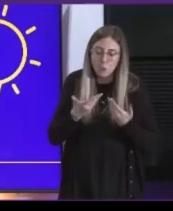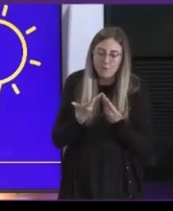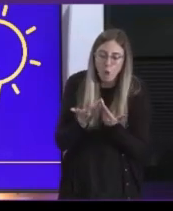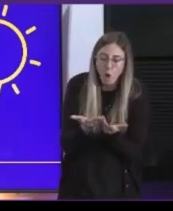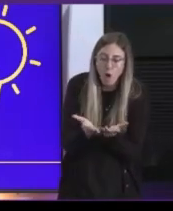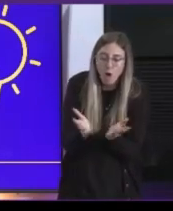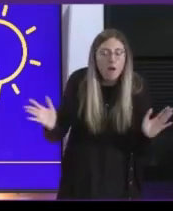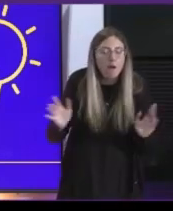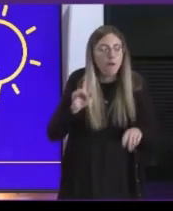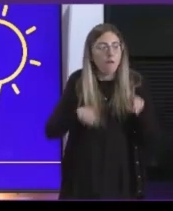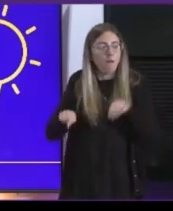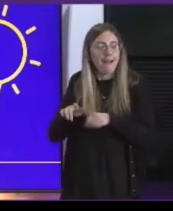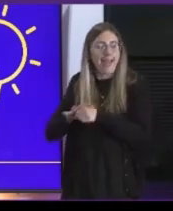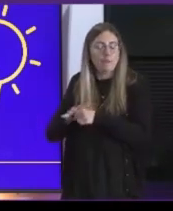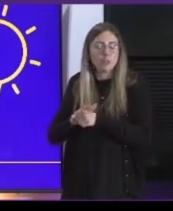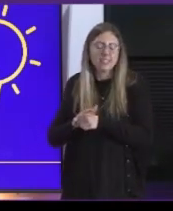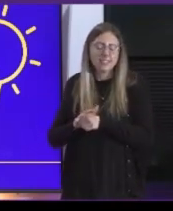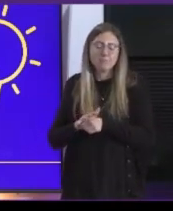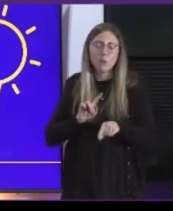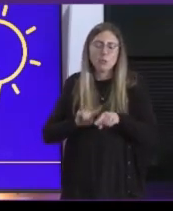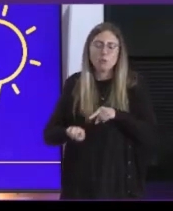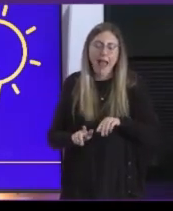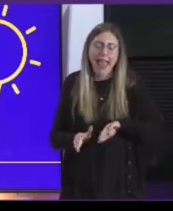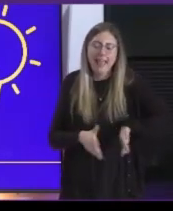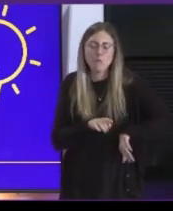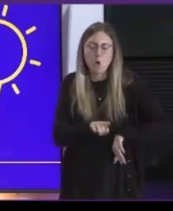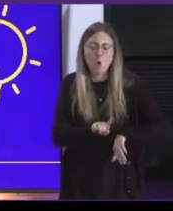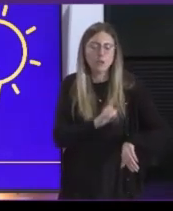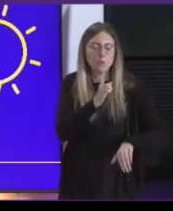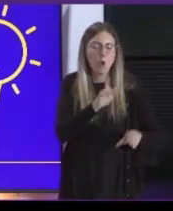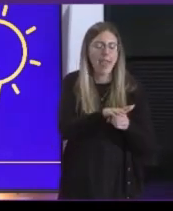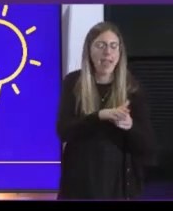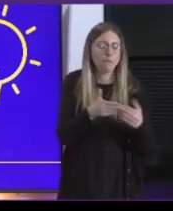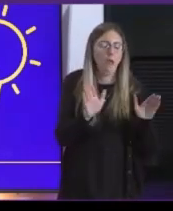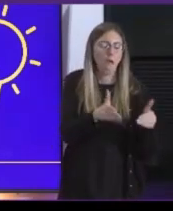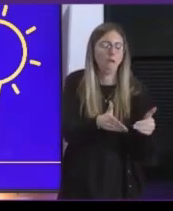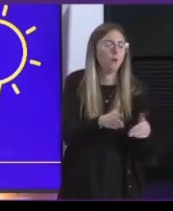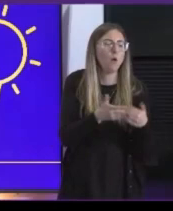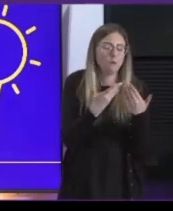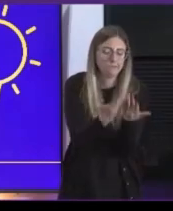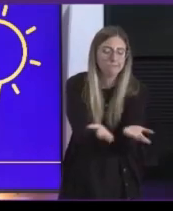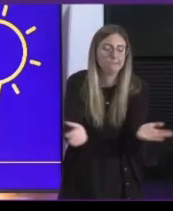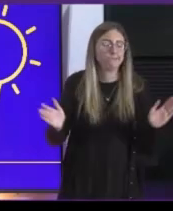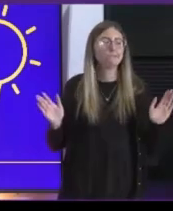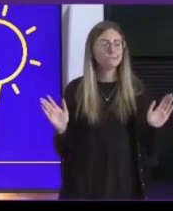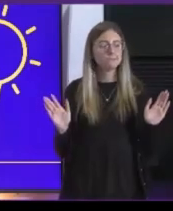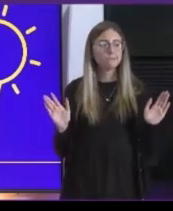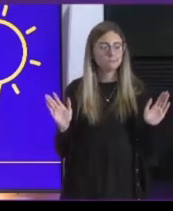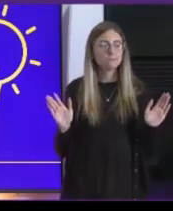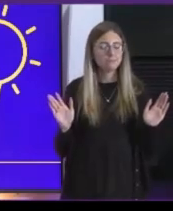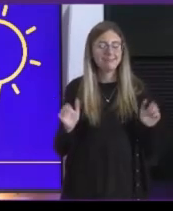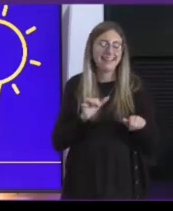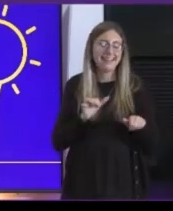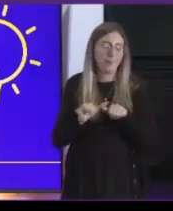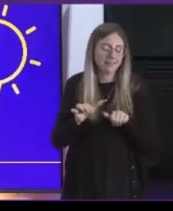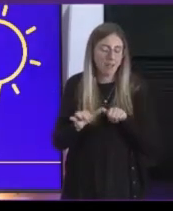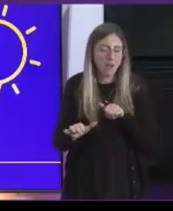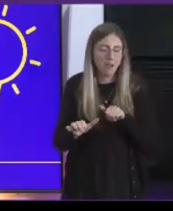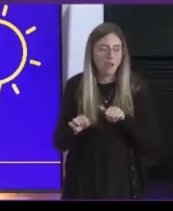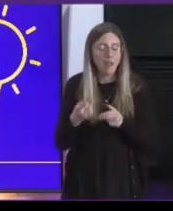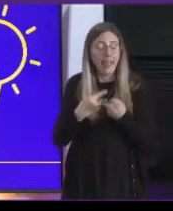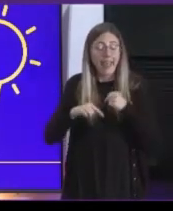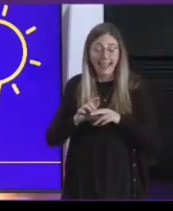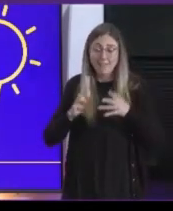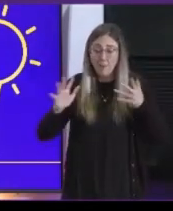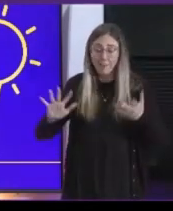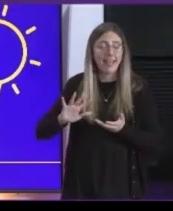that anyway. We would attempt to avoid that where we can, yeah. I think when you have a large corporation, and many of you are part of those